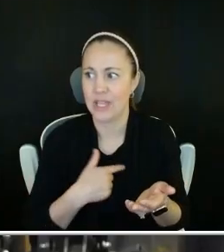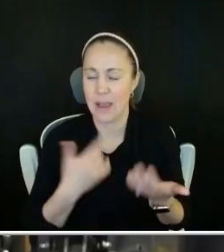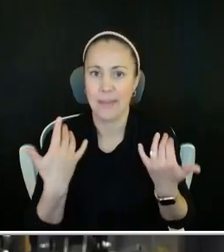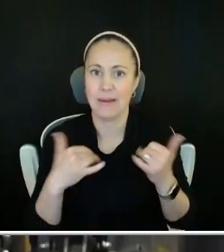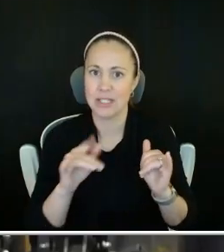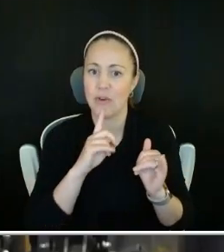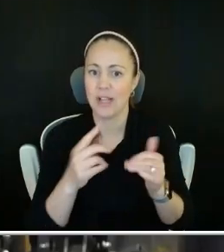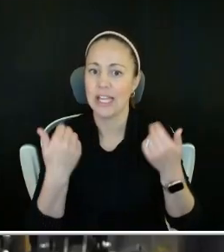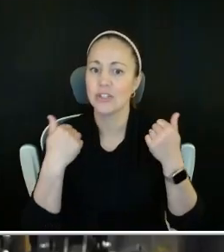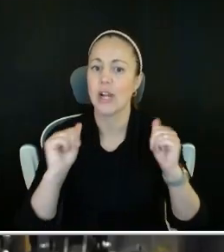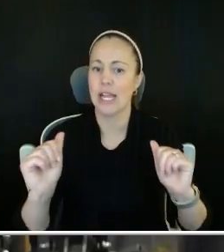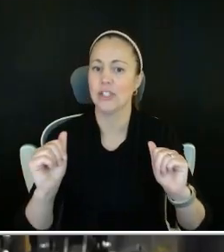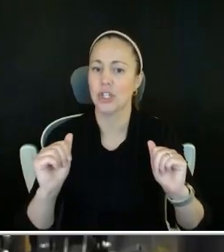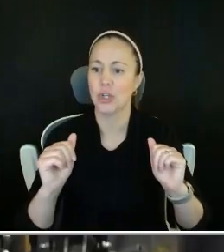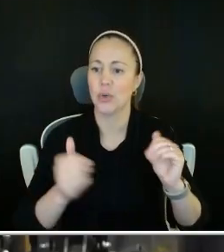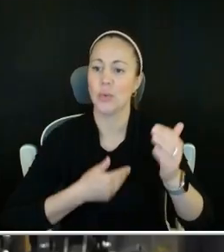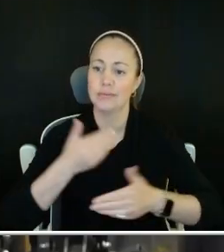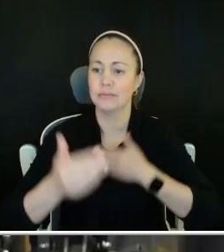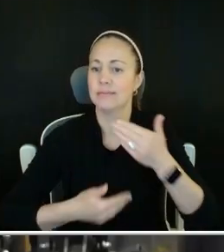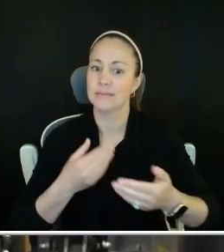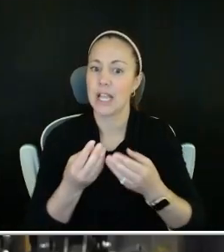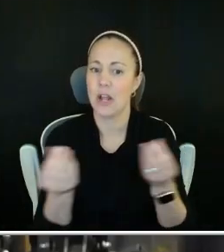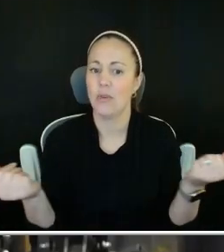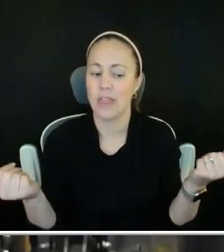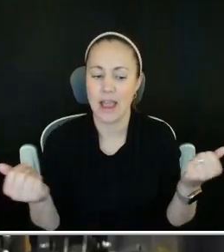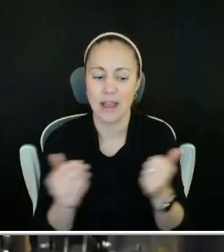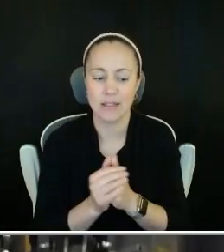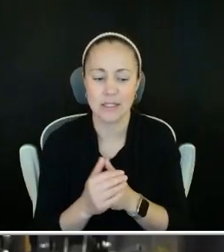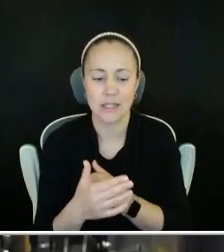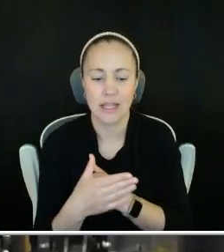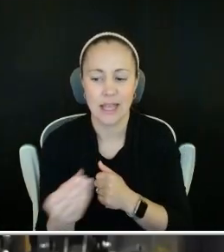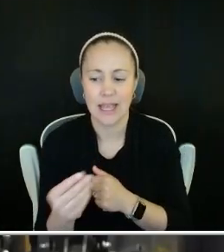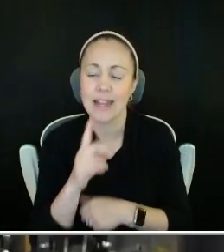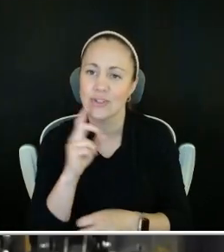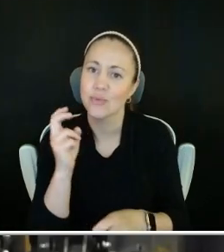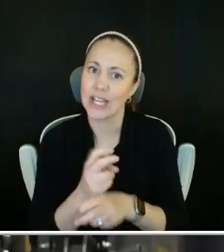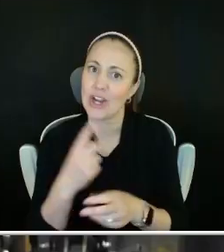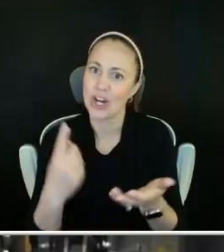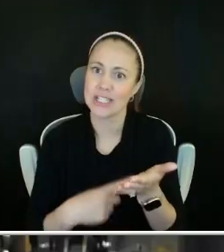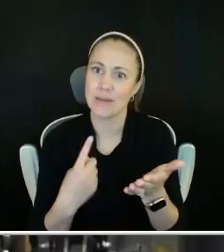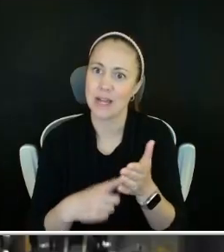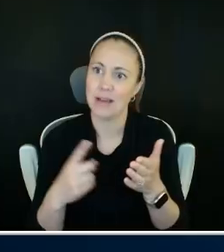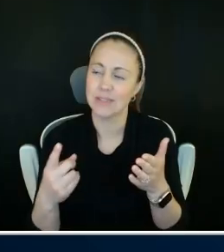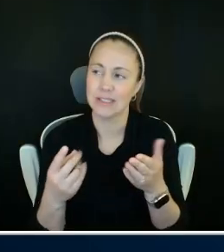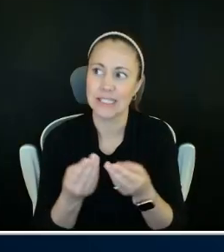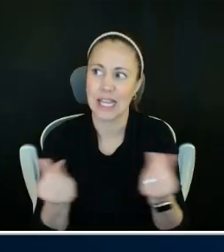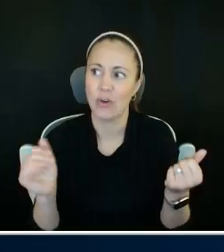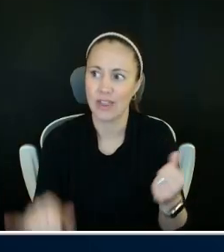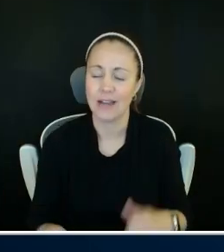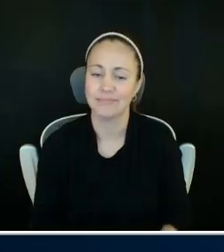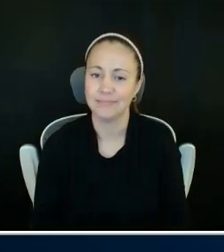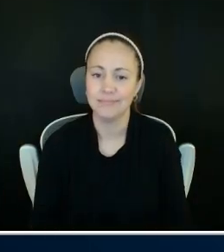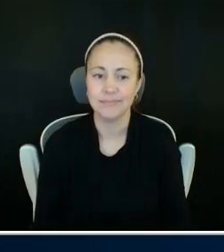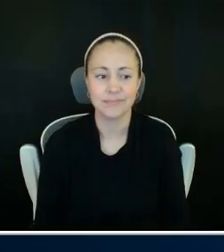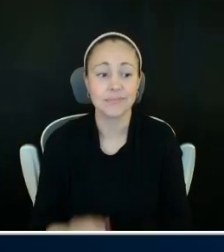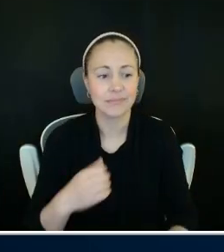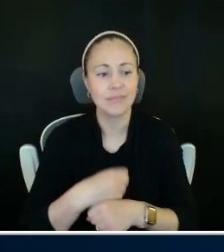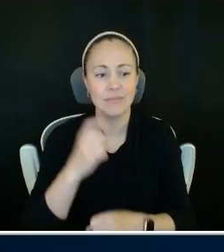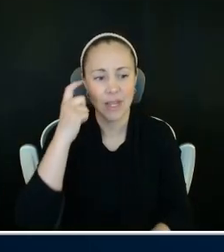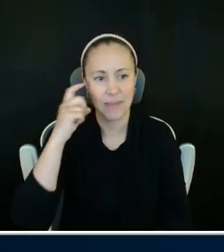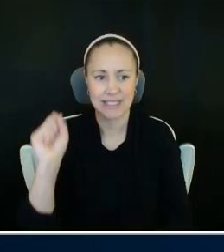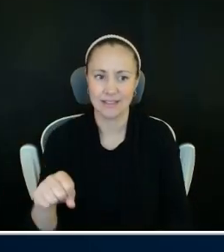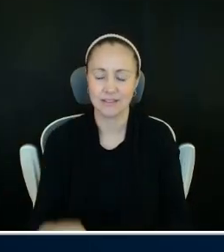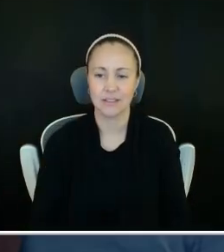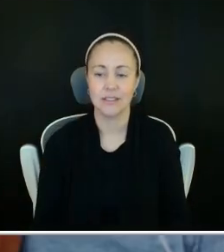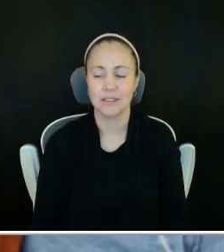bit, and it's really hard to get over that. Yeah. That makes total sense. We want to let